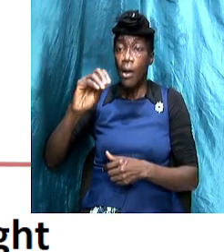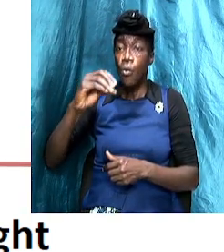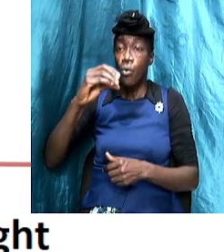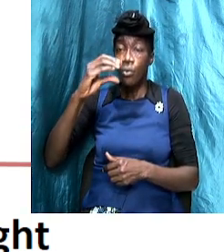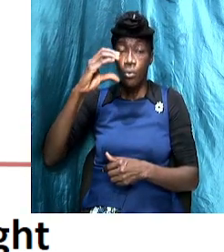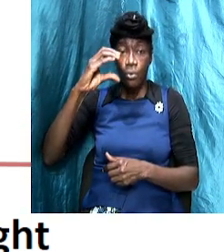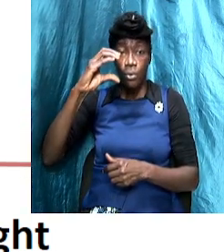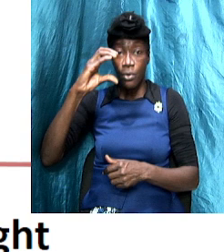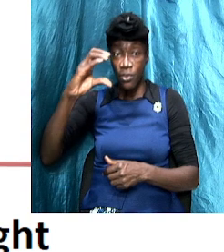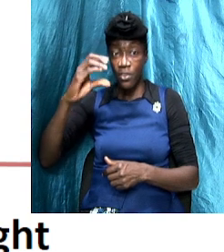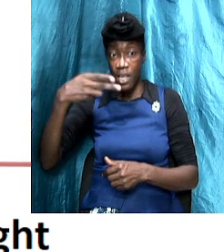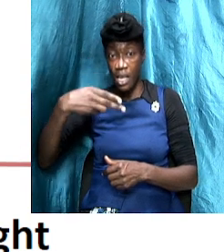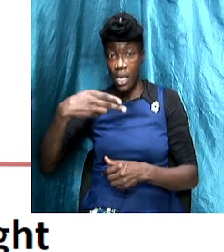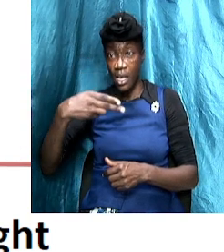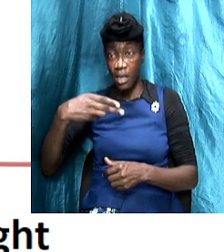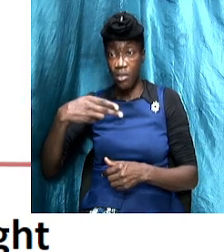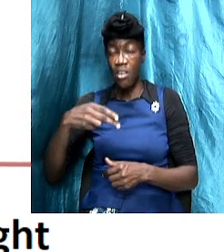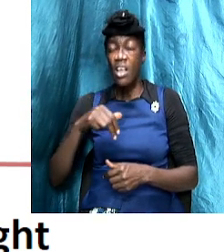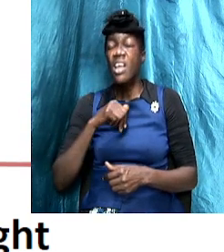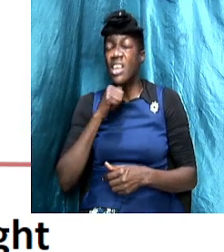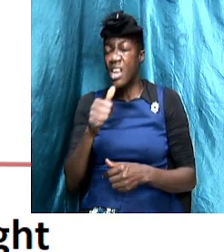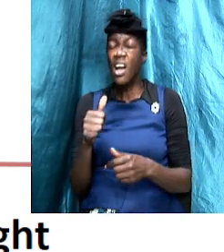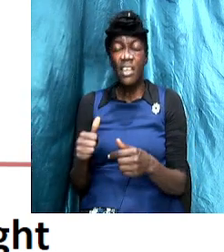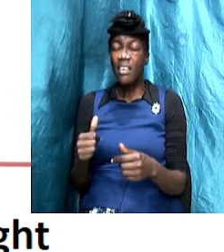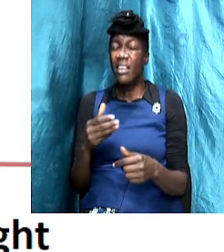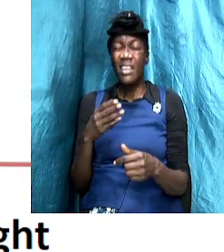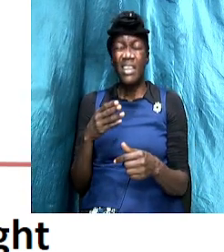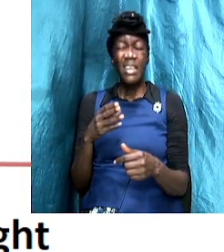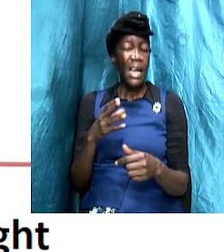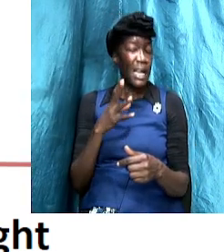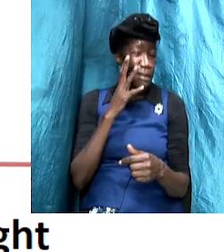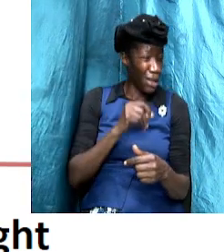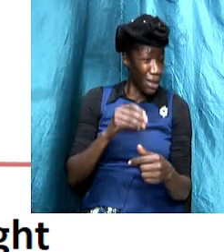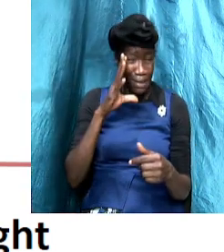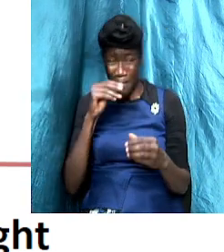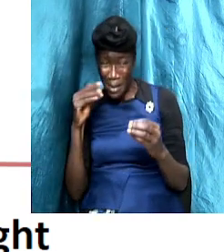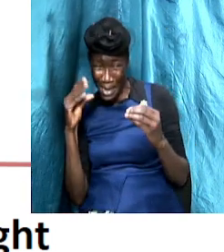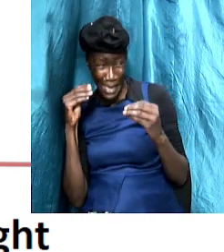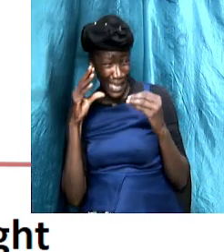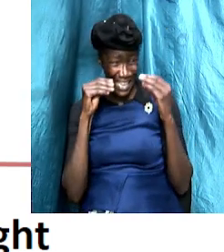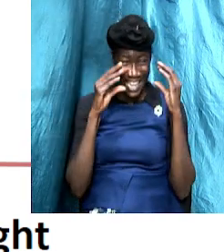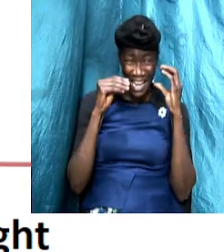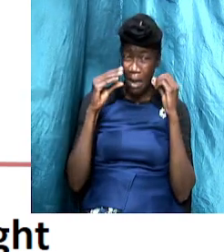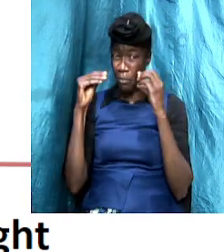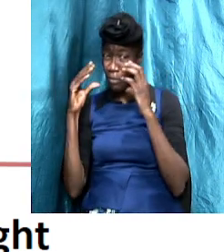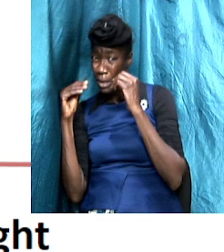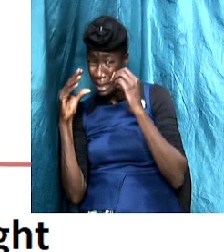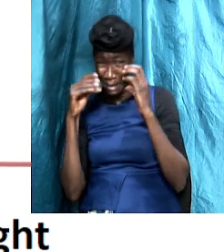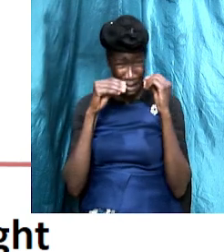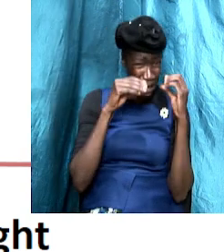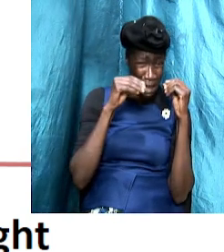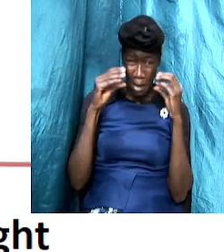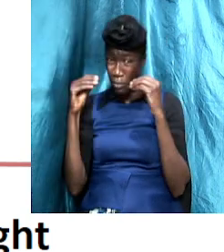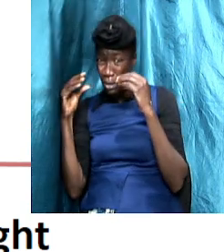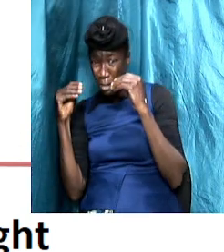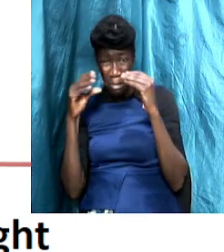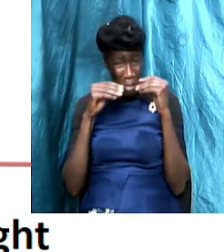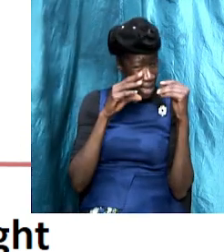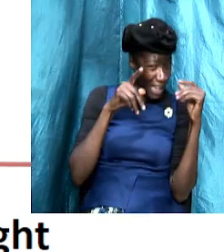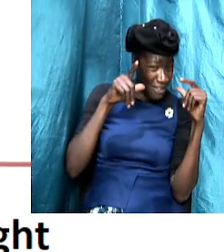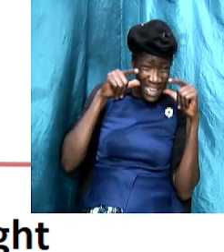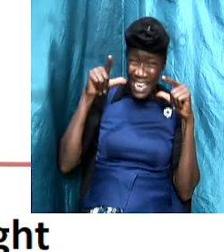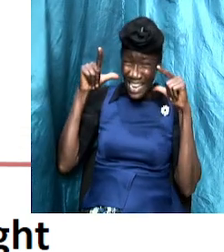not a term like a nice term. They were mocking them. Actually, Antioch was famous according to history for